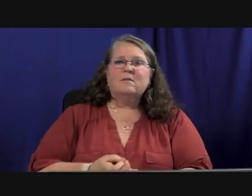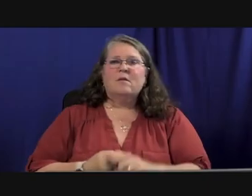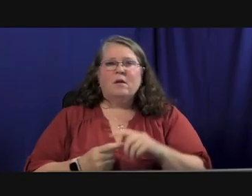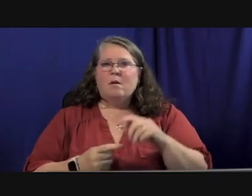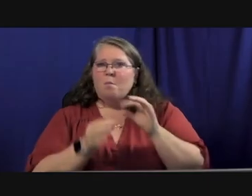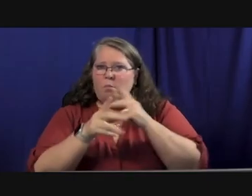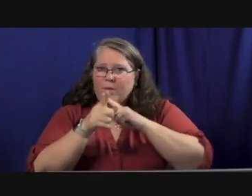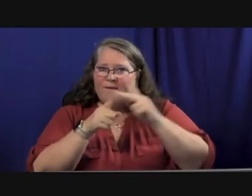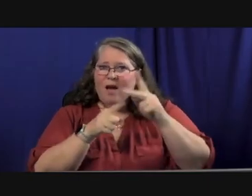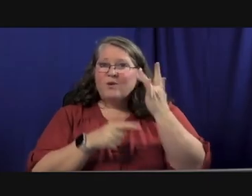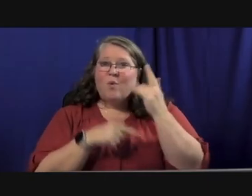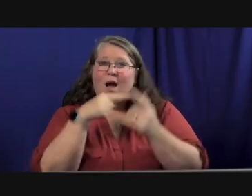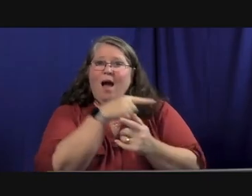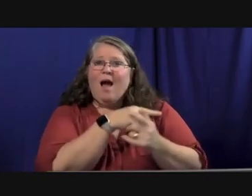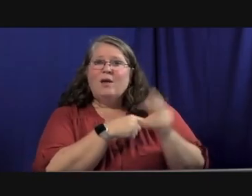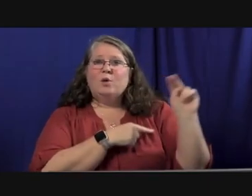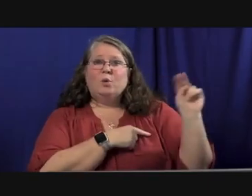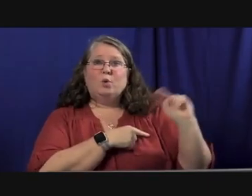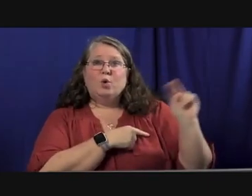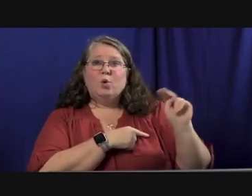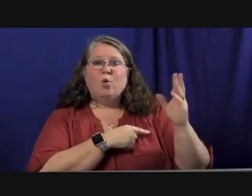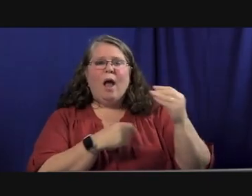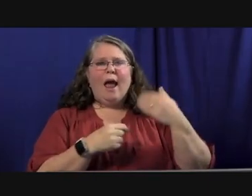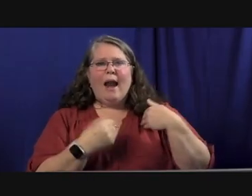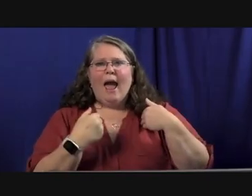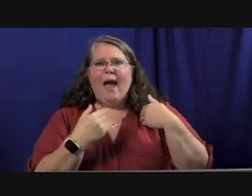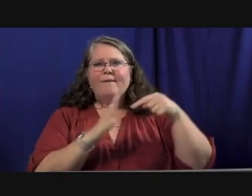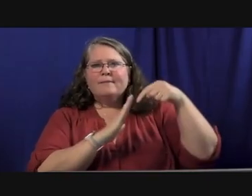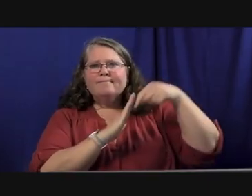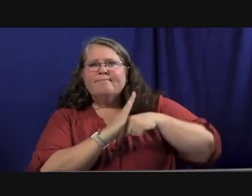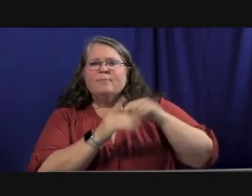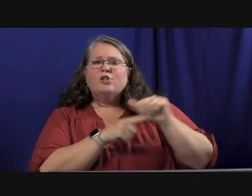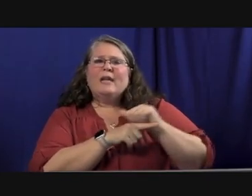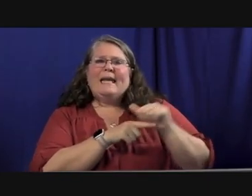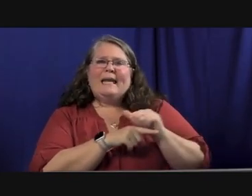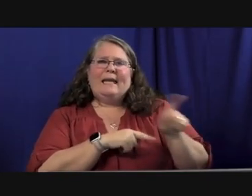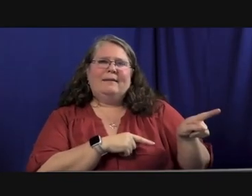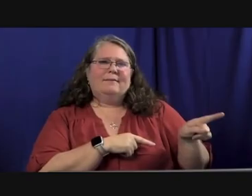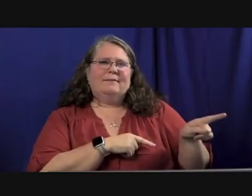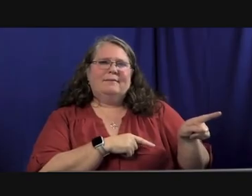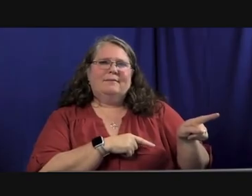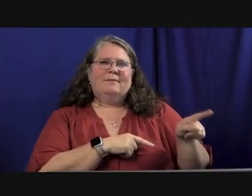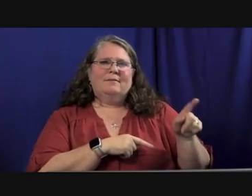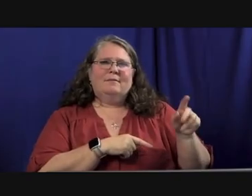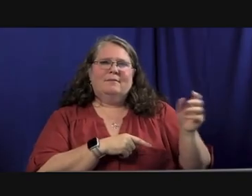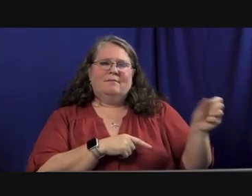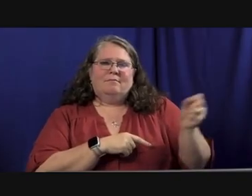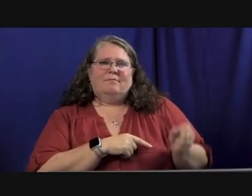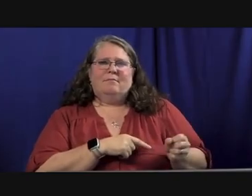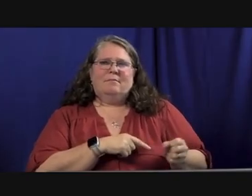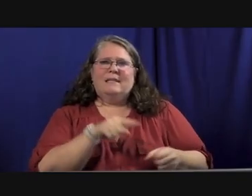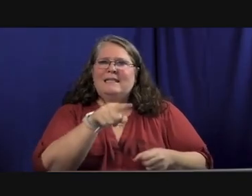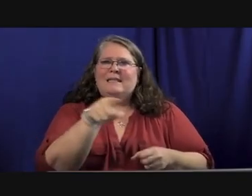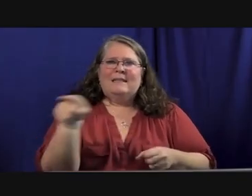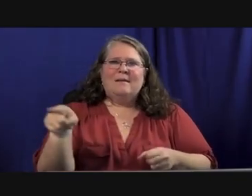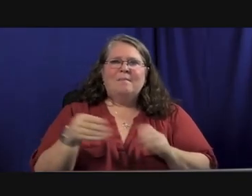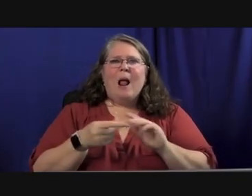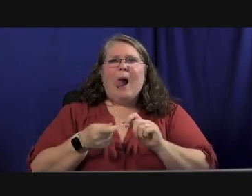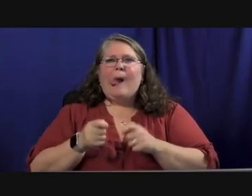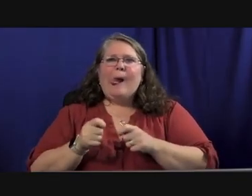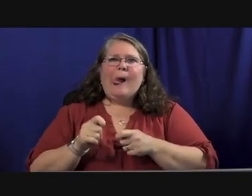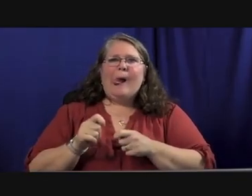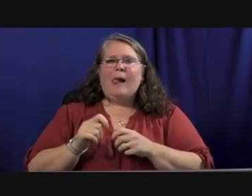family, or friends. Professional interpreter is a neutral body, and they have